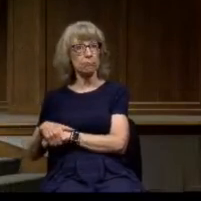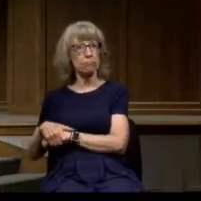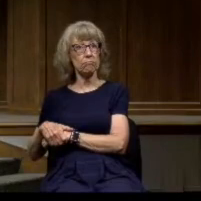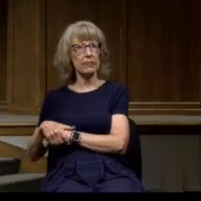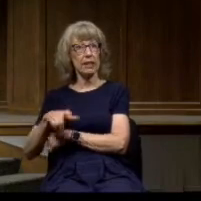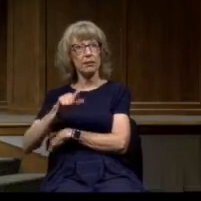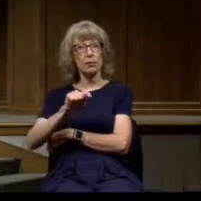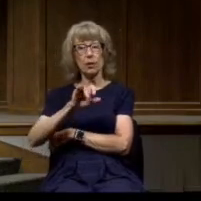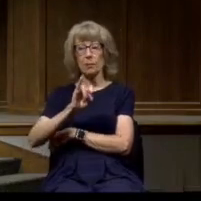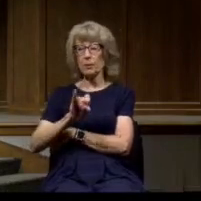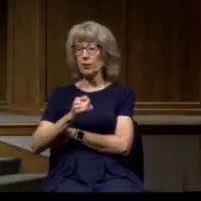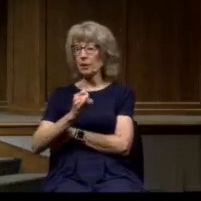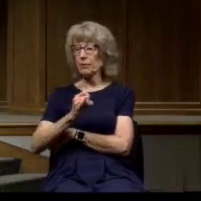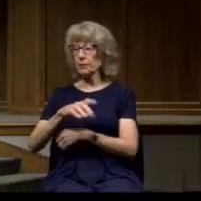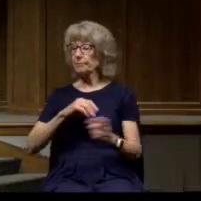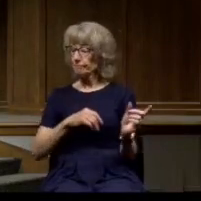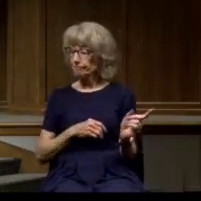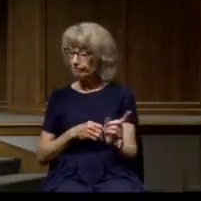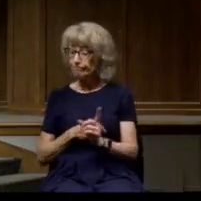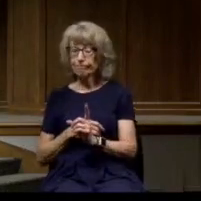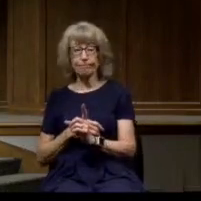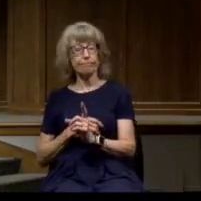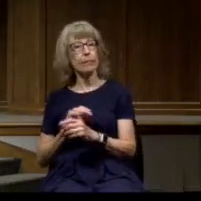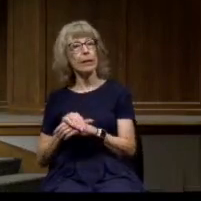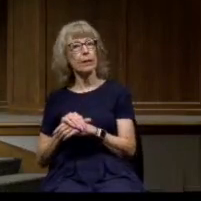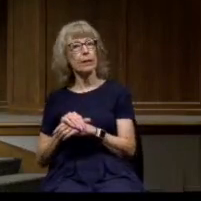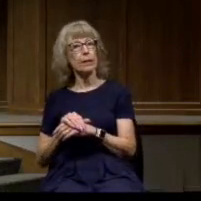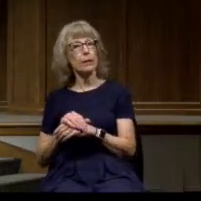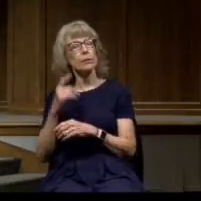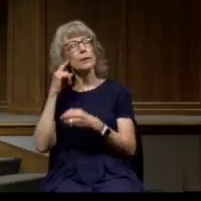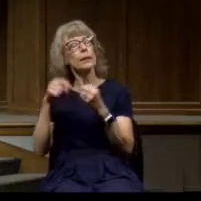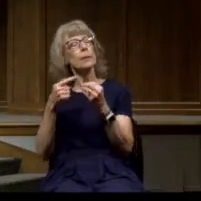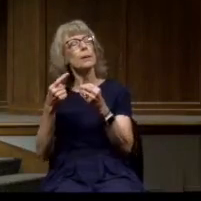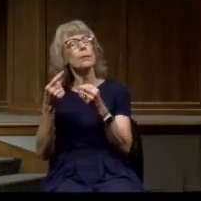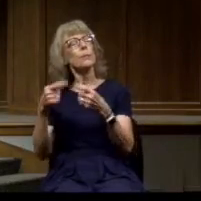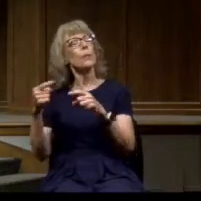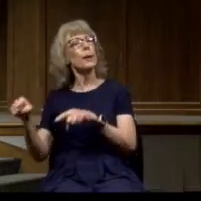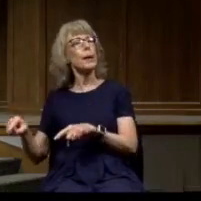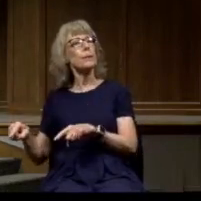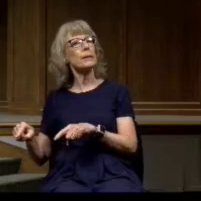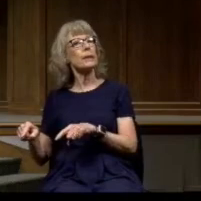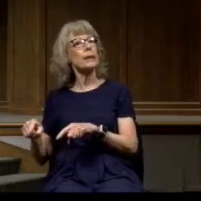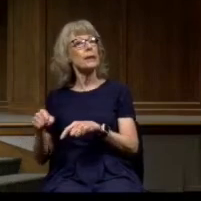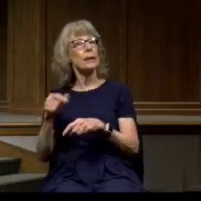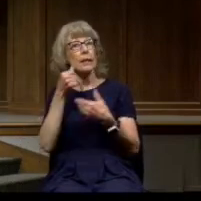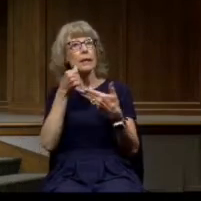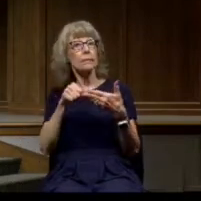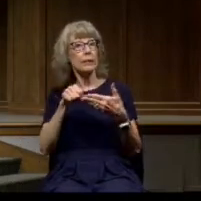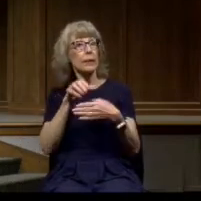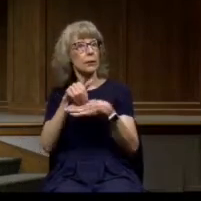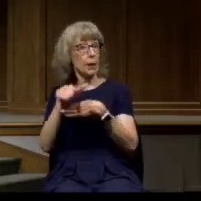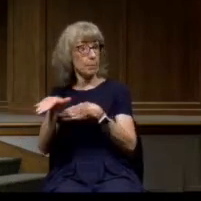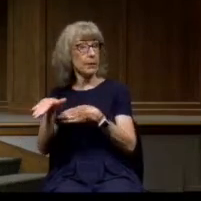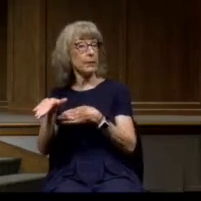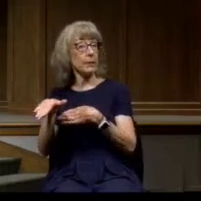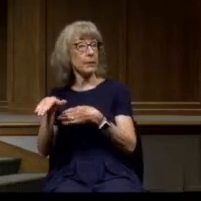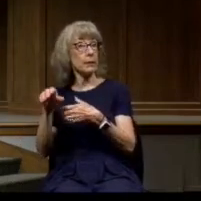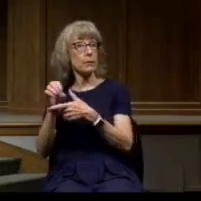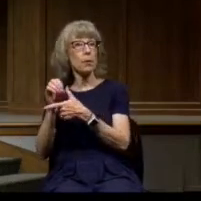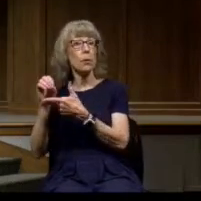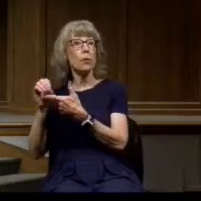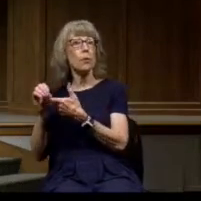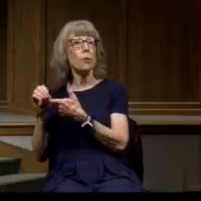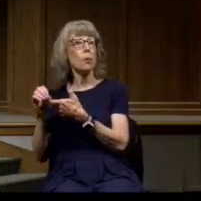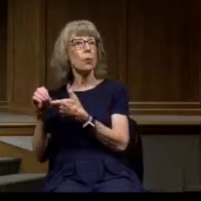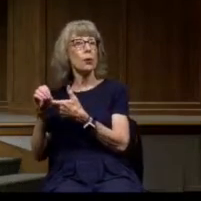Adams had just stayed and graciously accepted defeat, again, that could have change the trajectory of our country. I have no